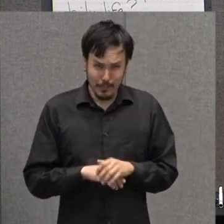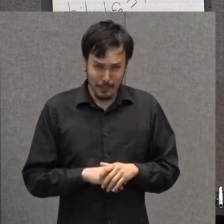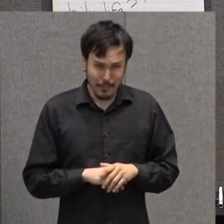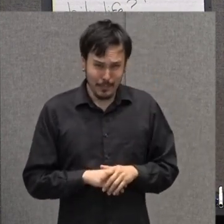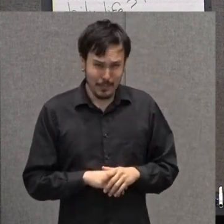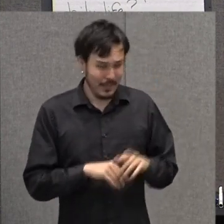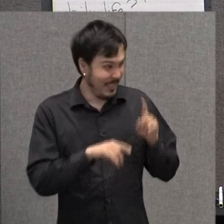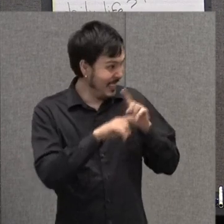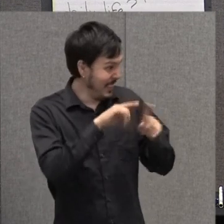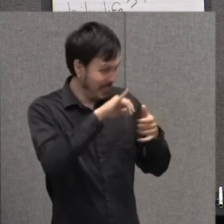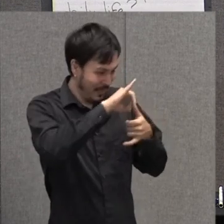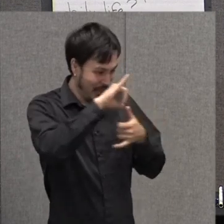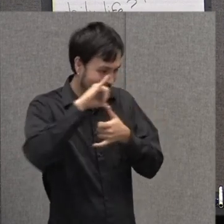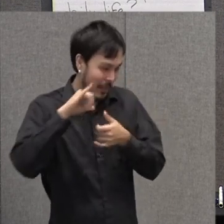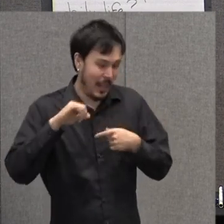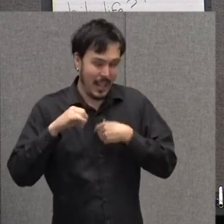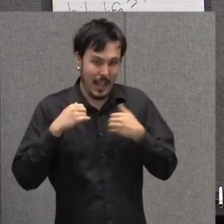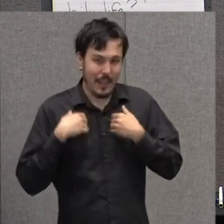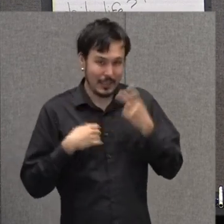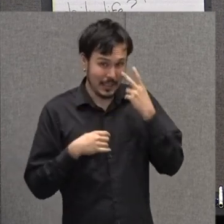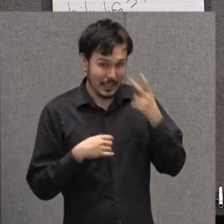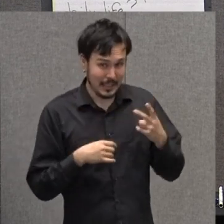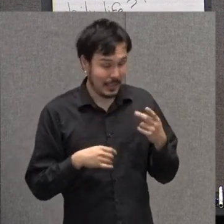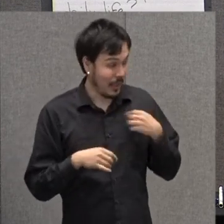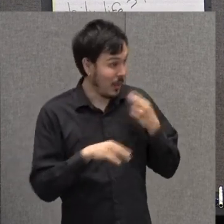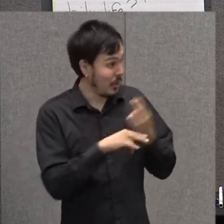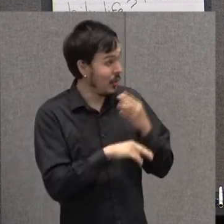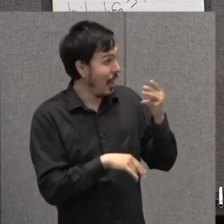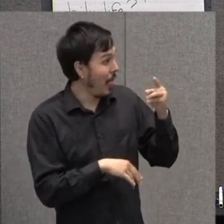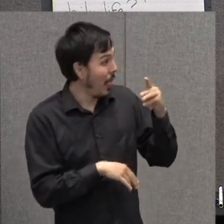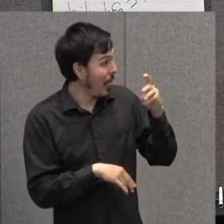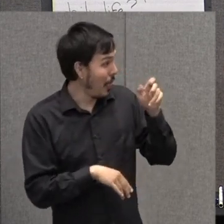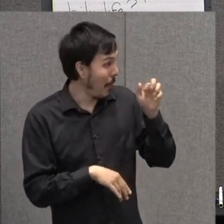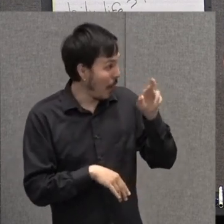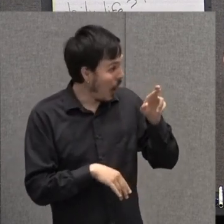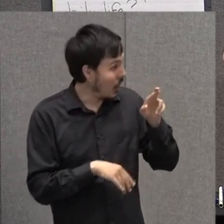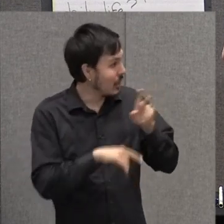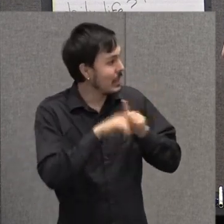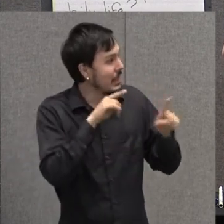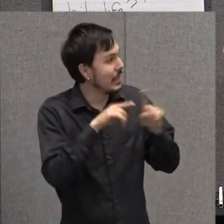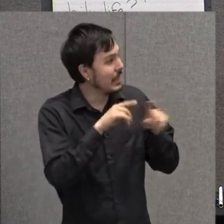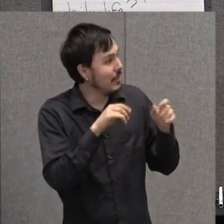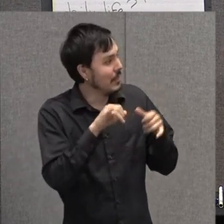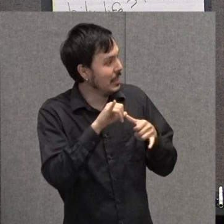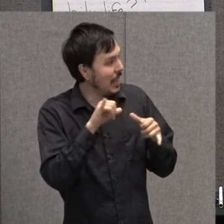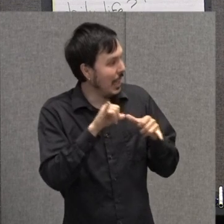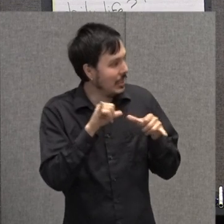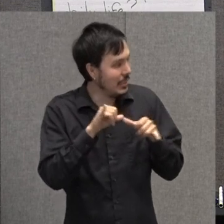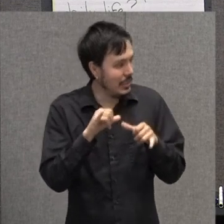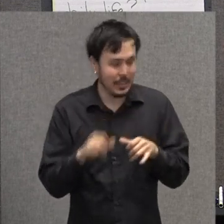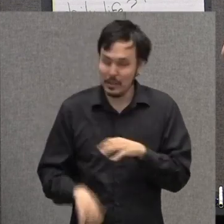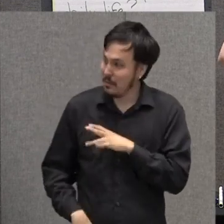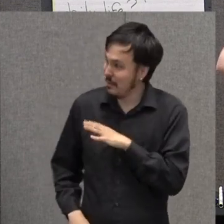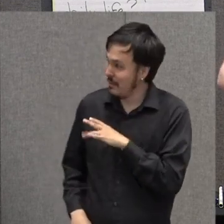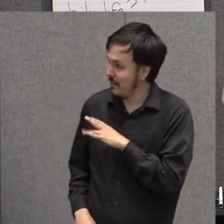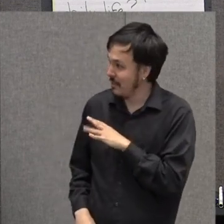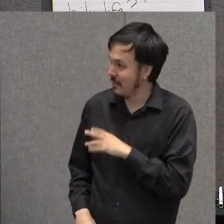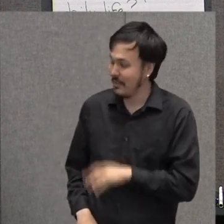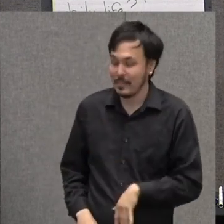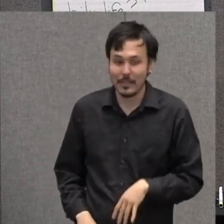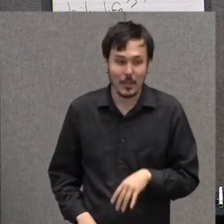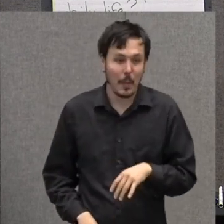now. Look at my big tube that I made with the marker. Nice job. Can use it as a little telescope. That's great. You can add that to your hat later.